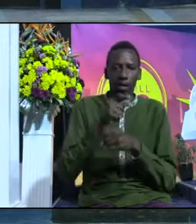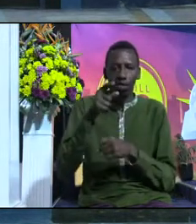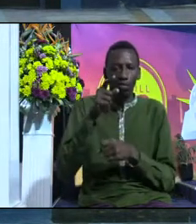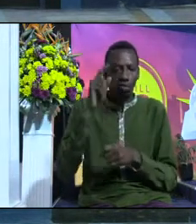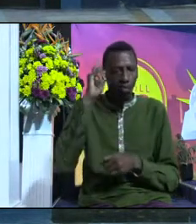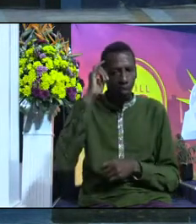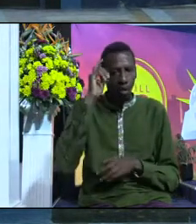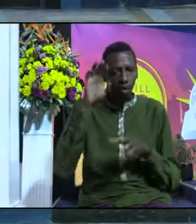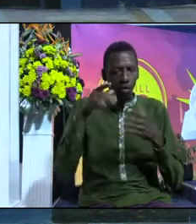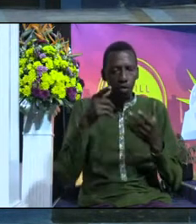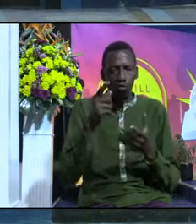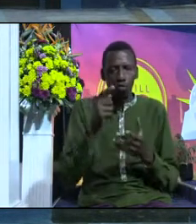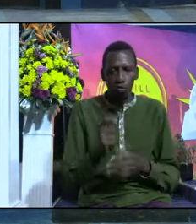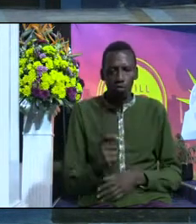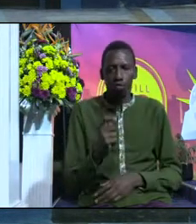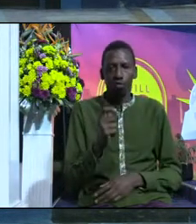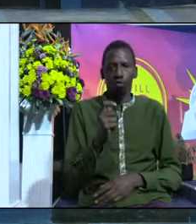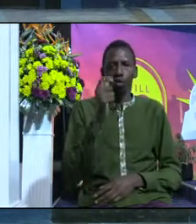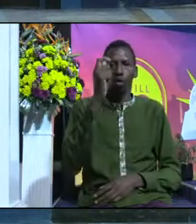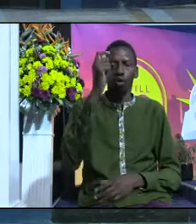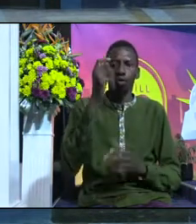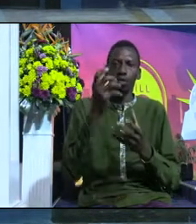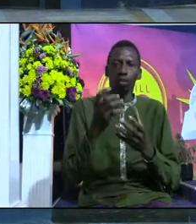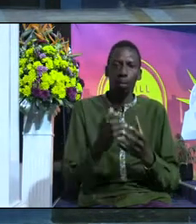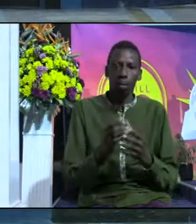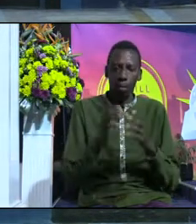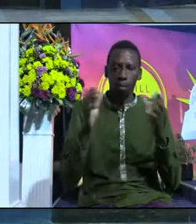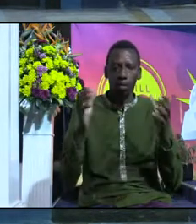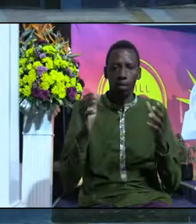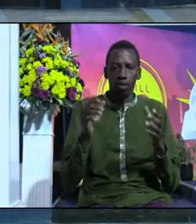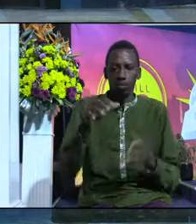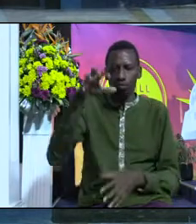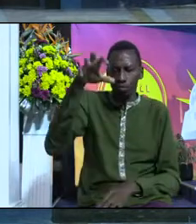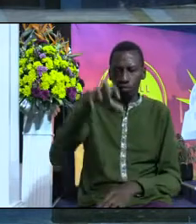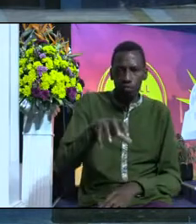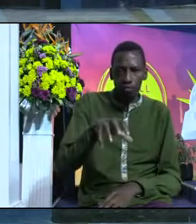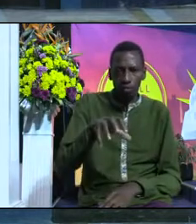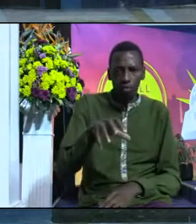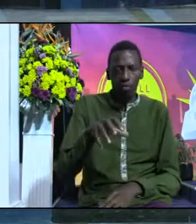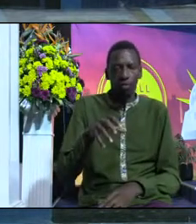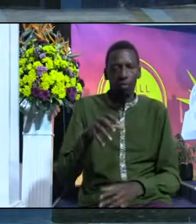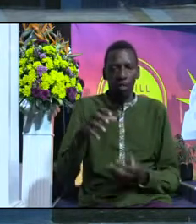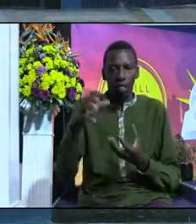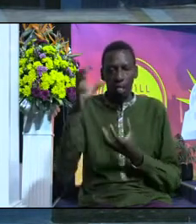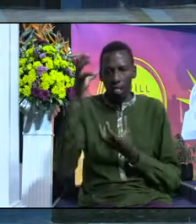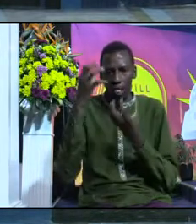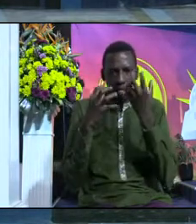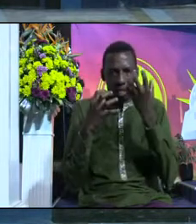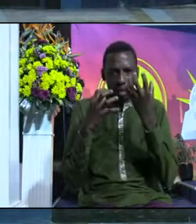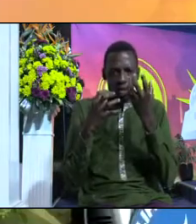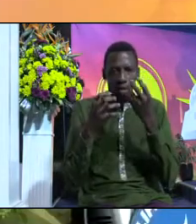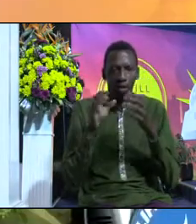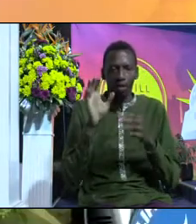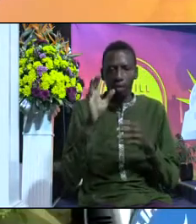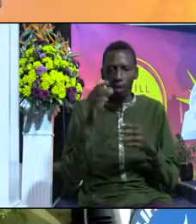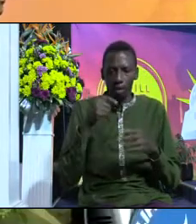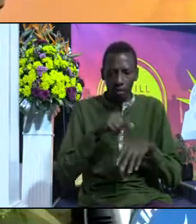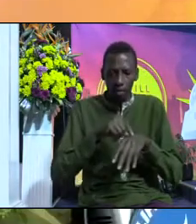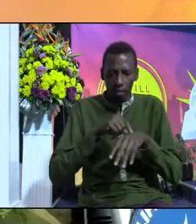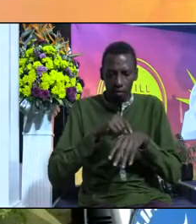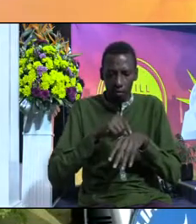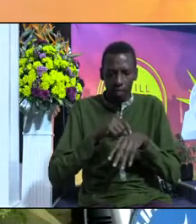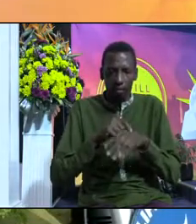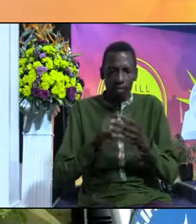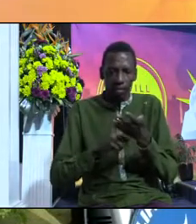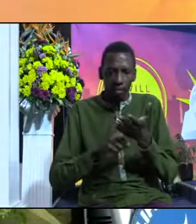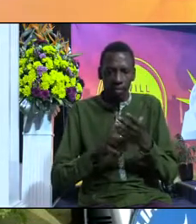short, too tall, too nondescript, too light-skinned,